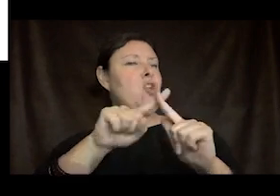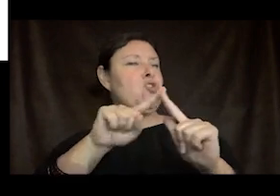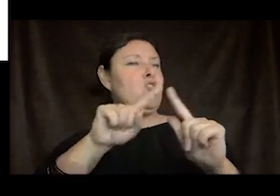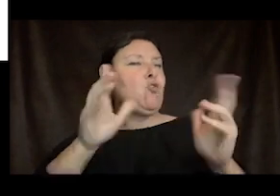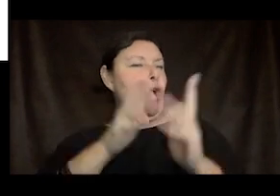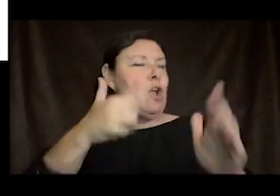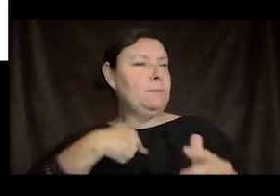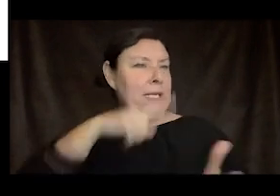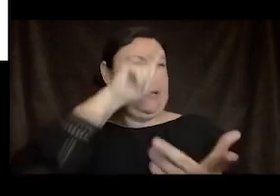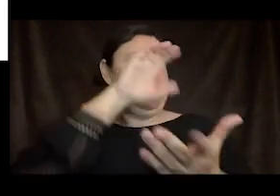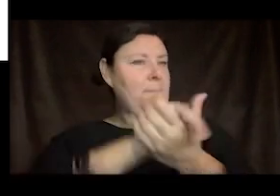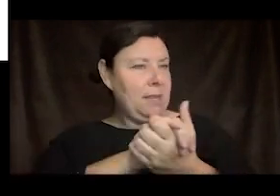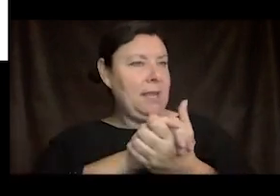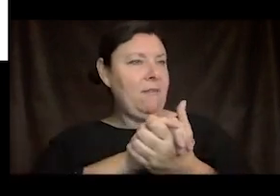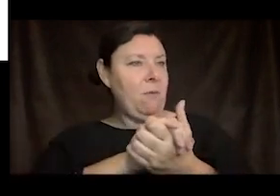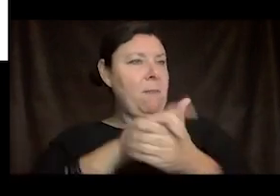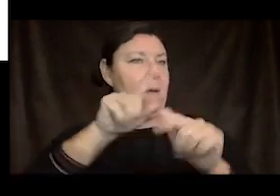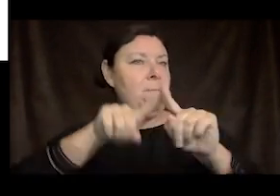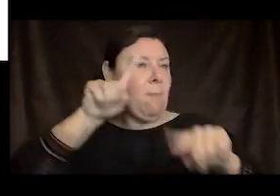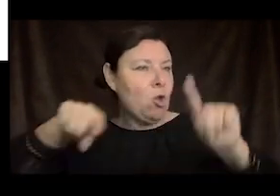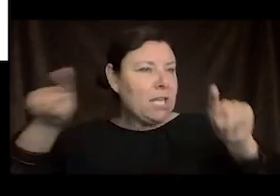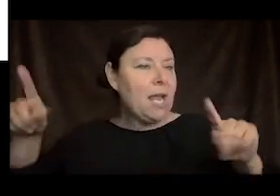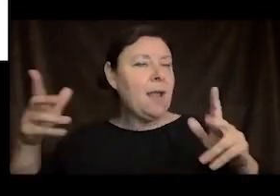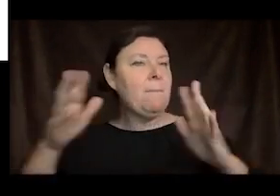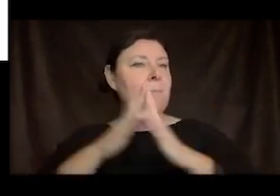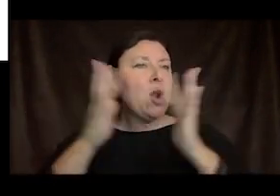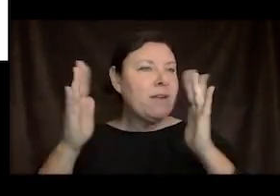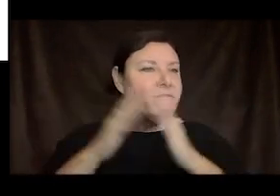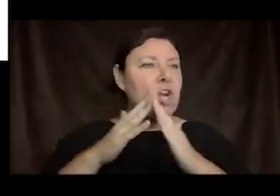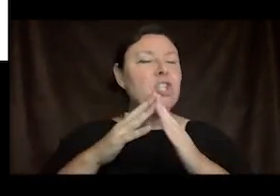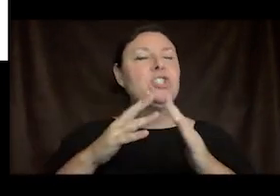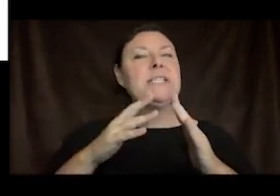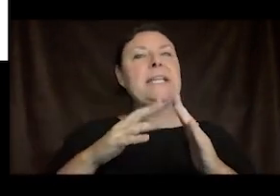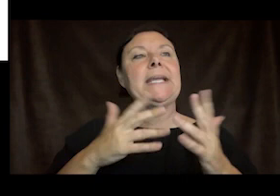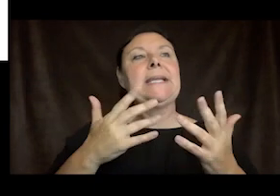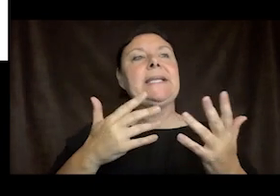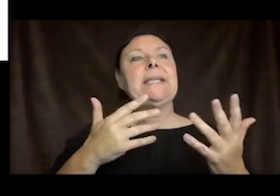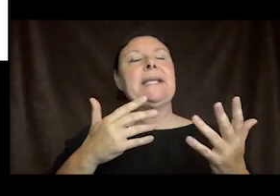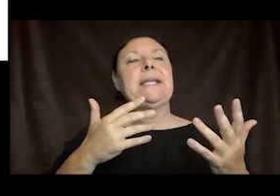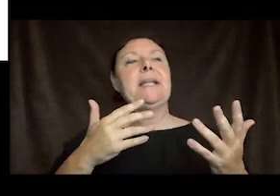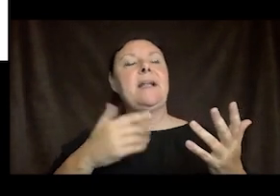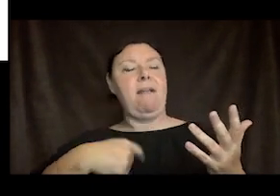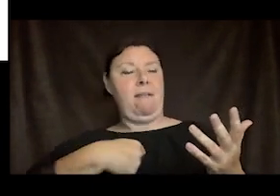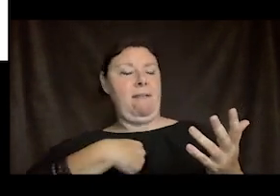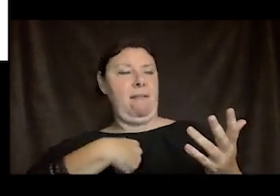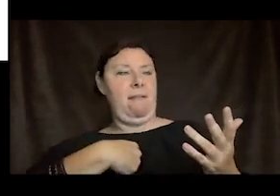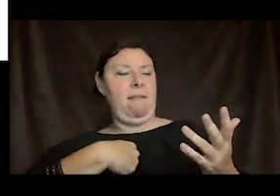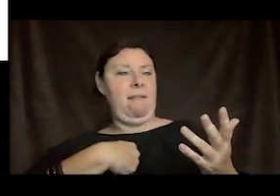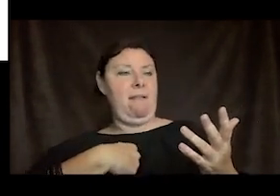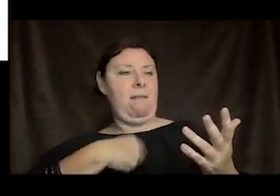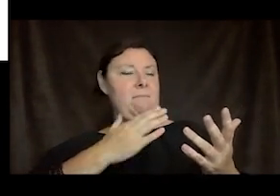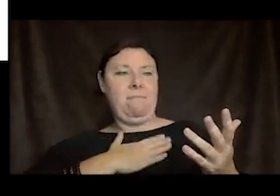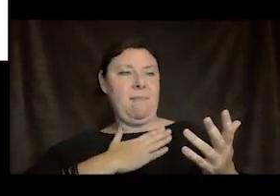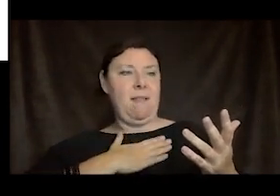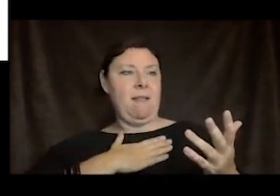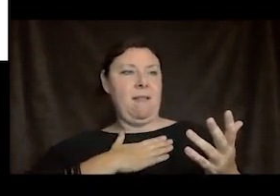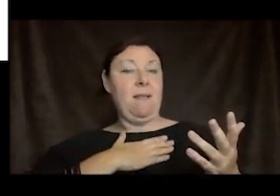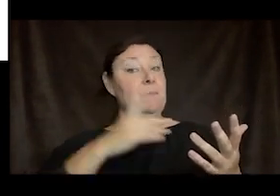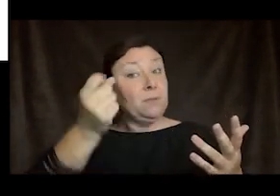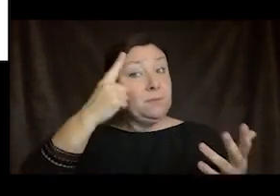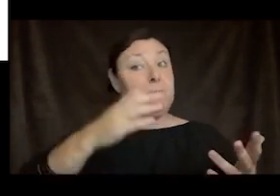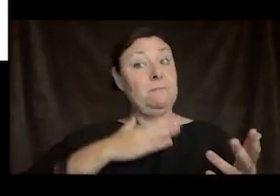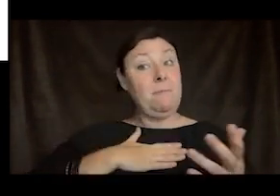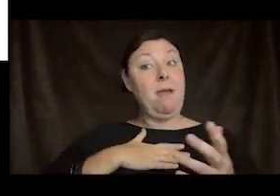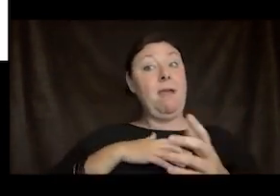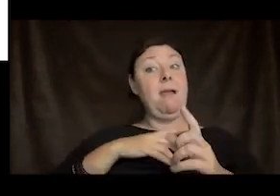to believe about multiculturalism or diversity. And my objective is